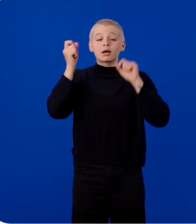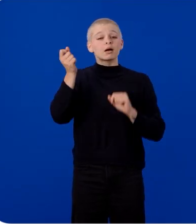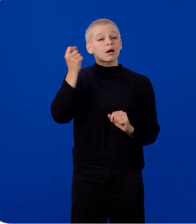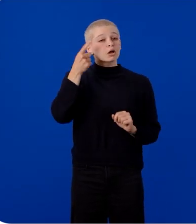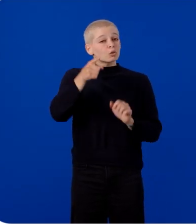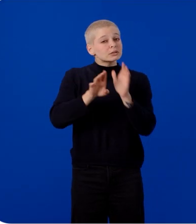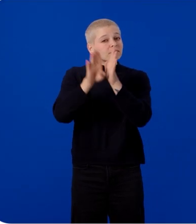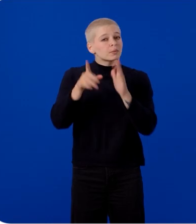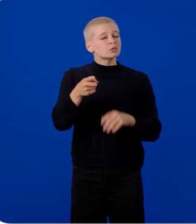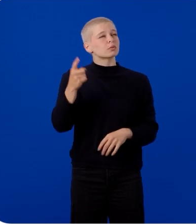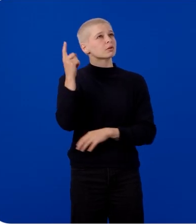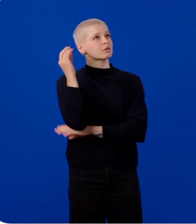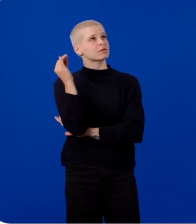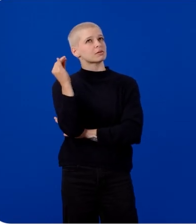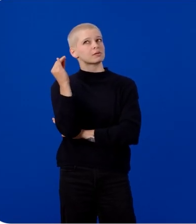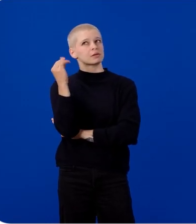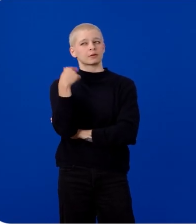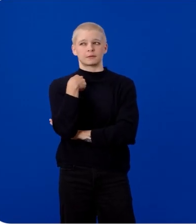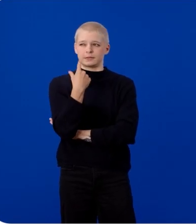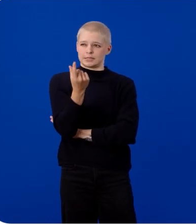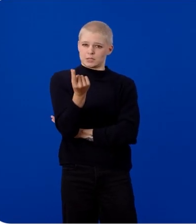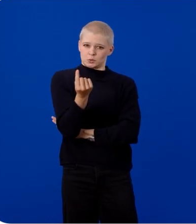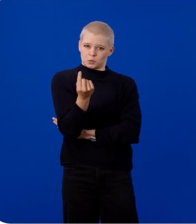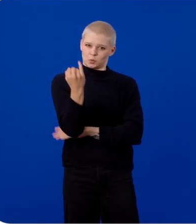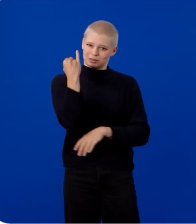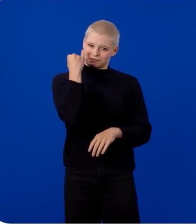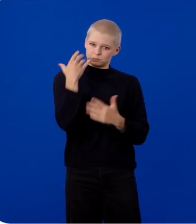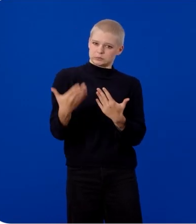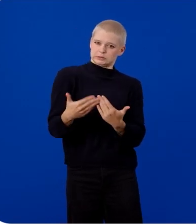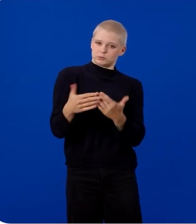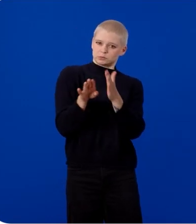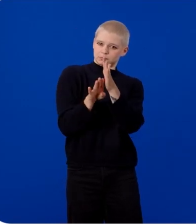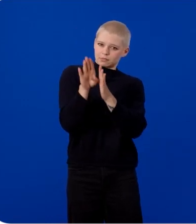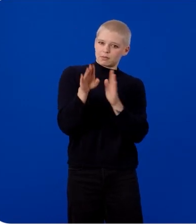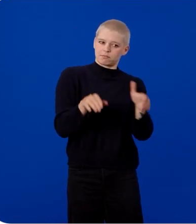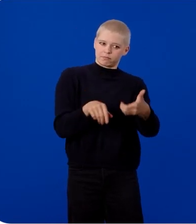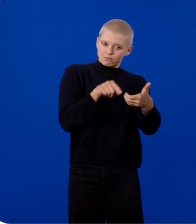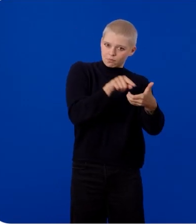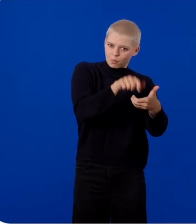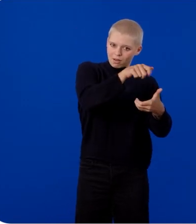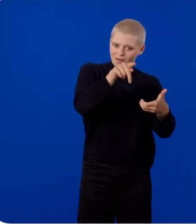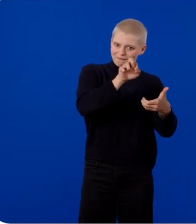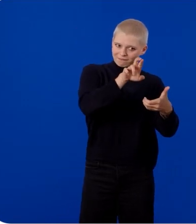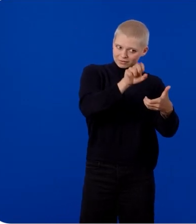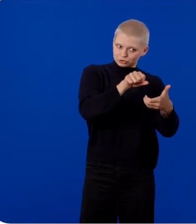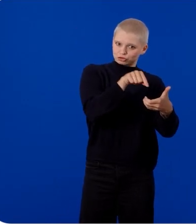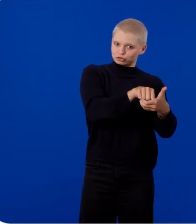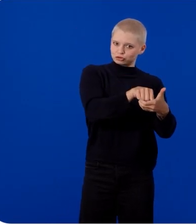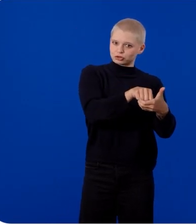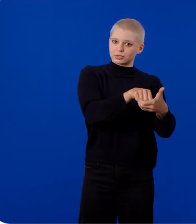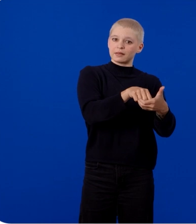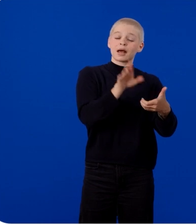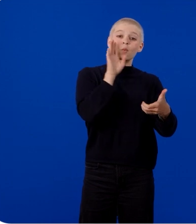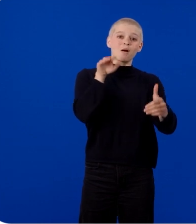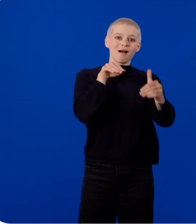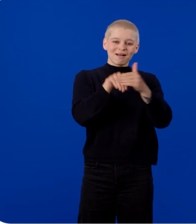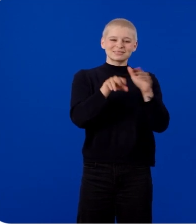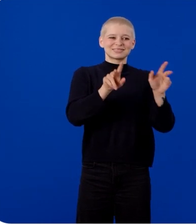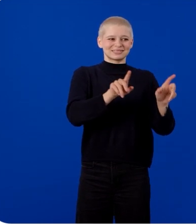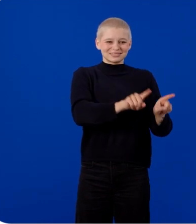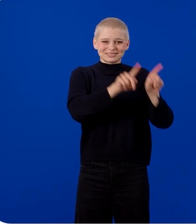thinking about what I could do if it were easy to develop mobile app features that access the sensors on those